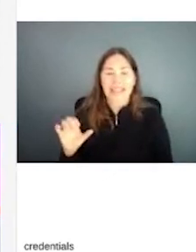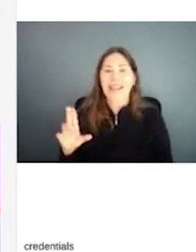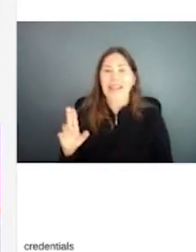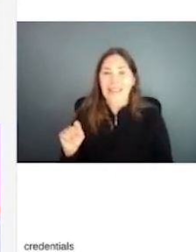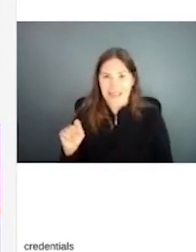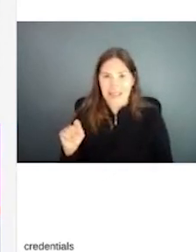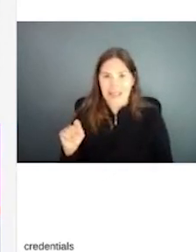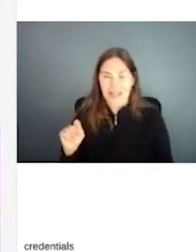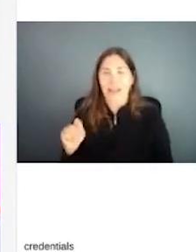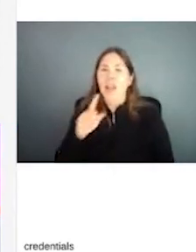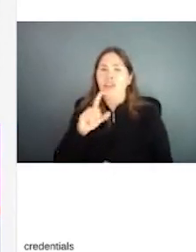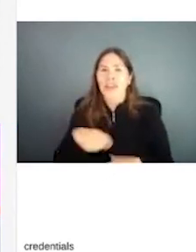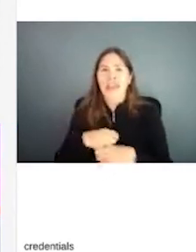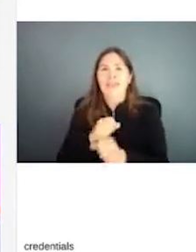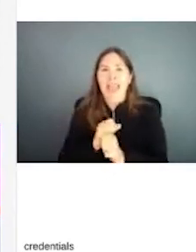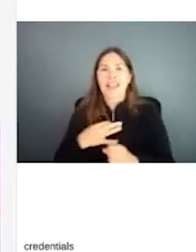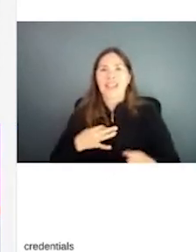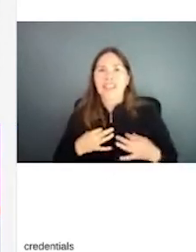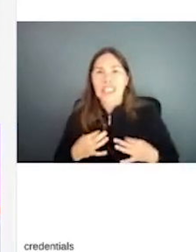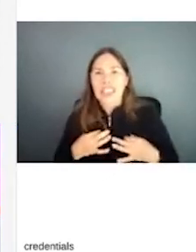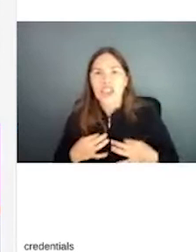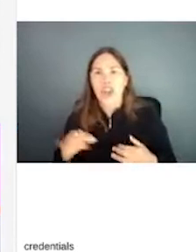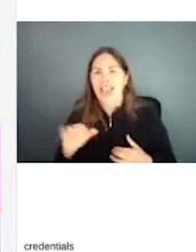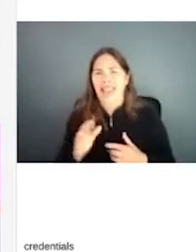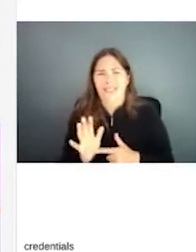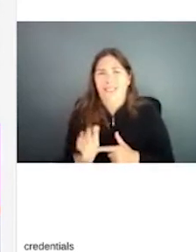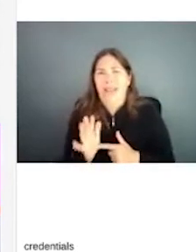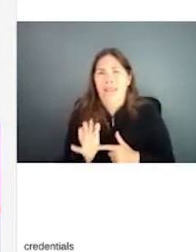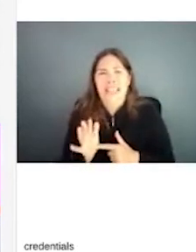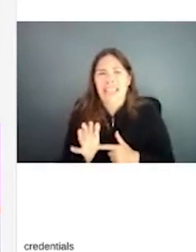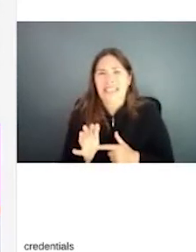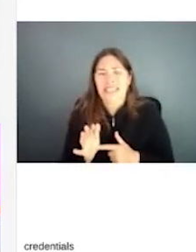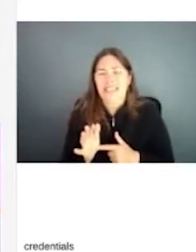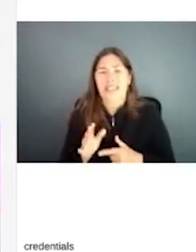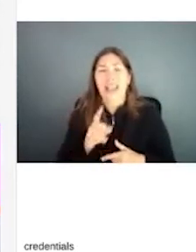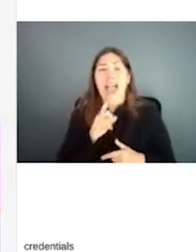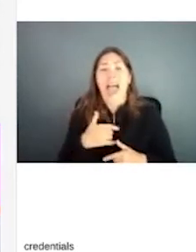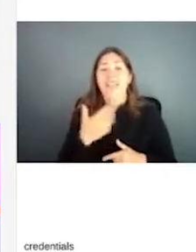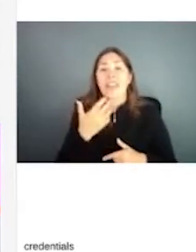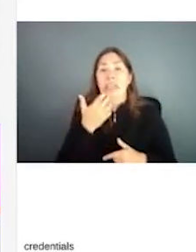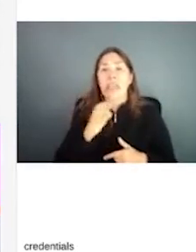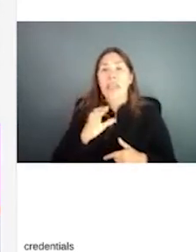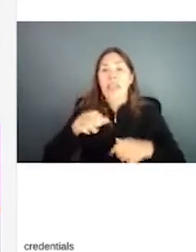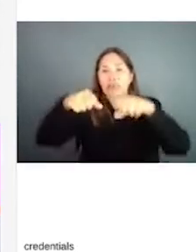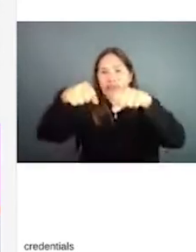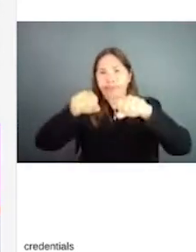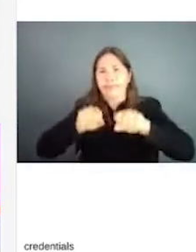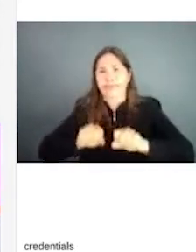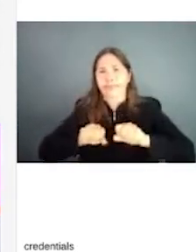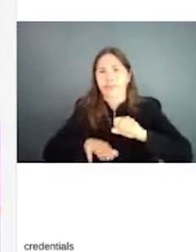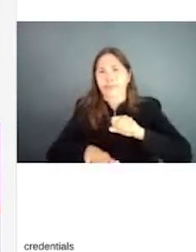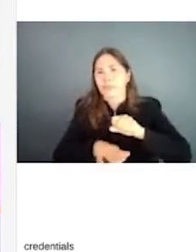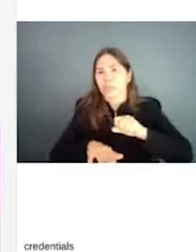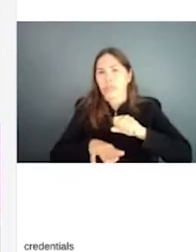custom T-shirt in 5 minutes. I also have a heat press. You can get a nice